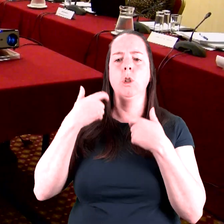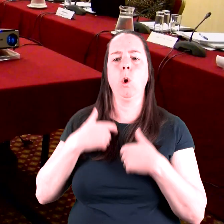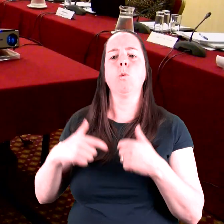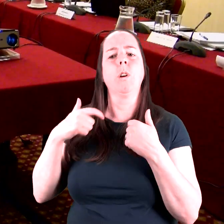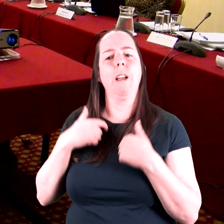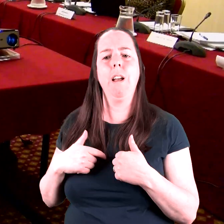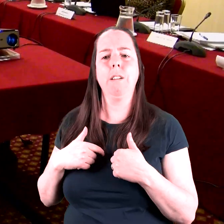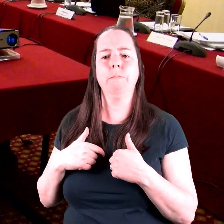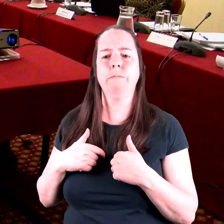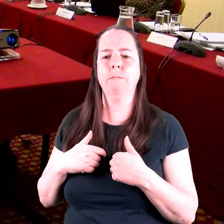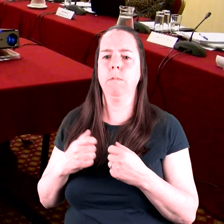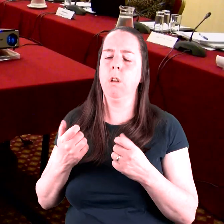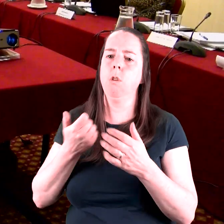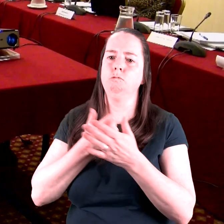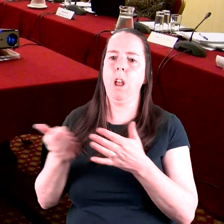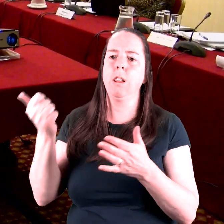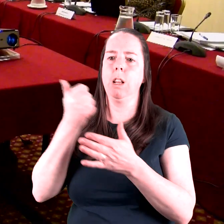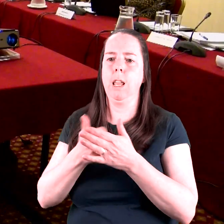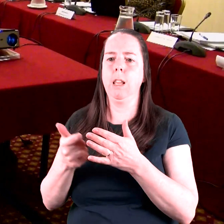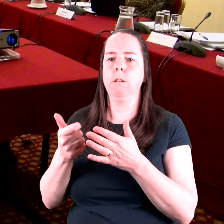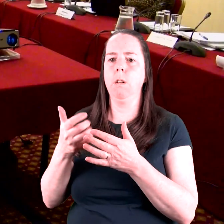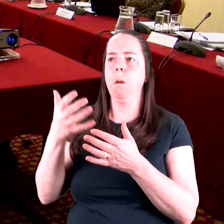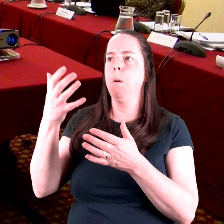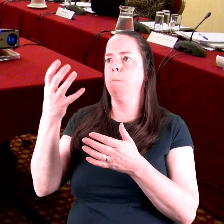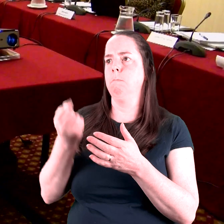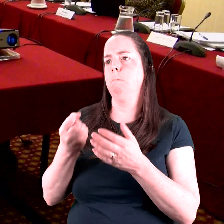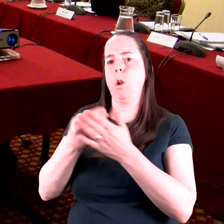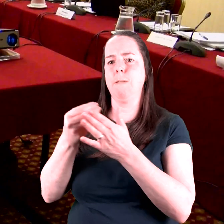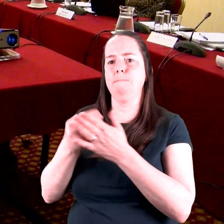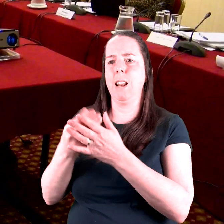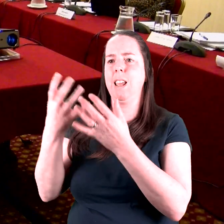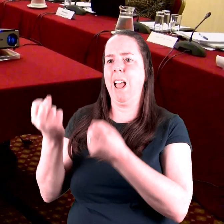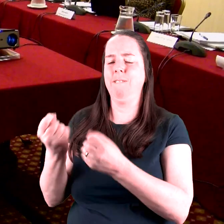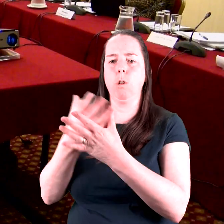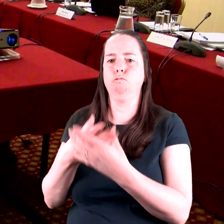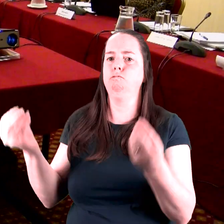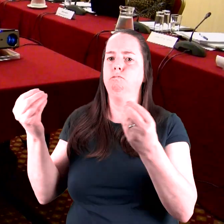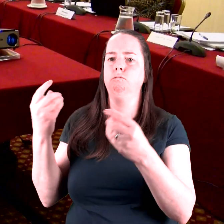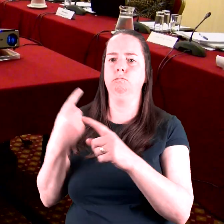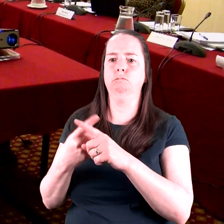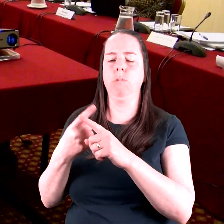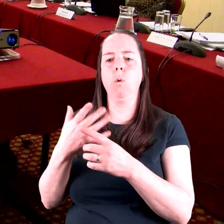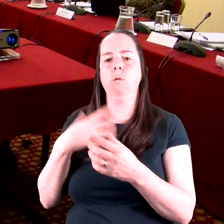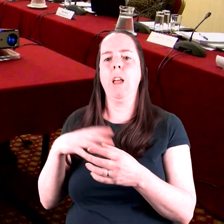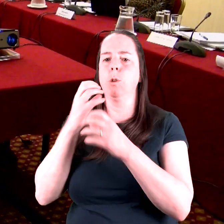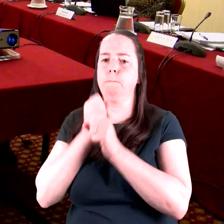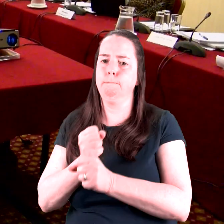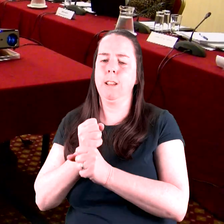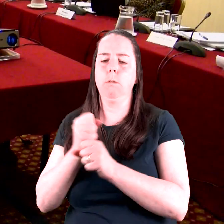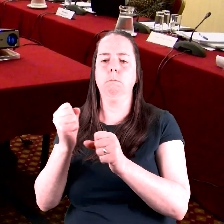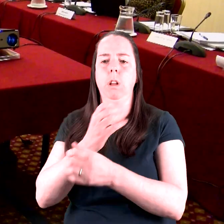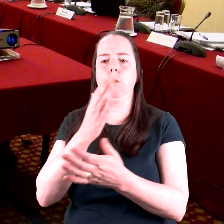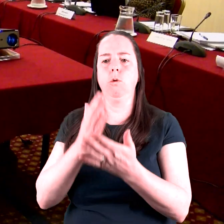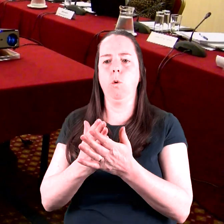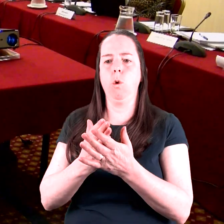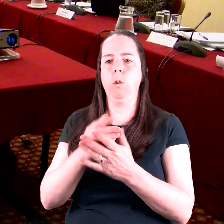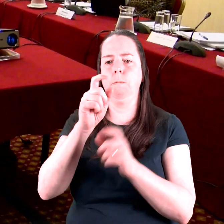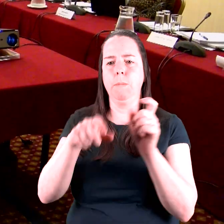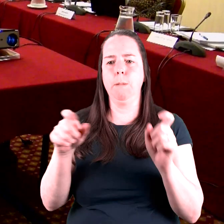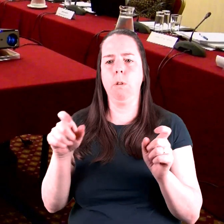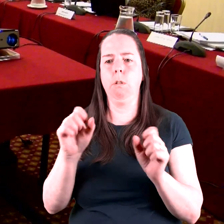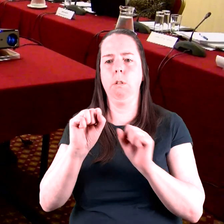and social care. And quite often where pots of money comes out on funding and it's all quick turnaround, we've got to commit to